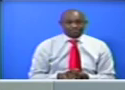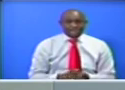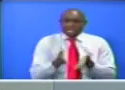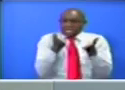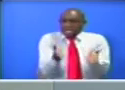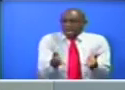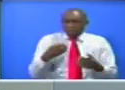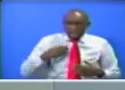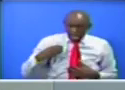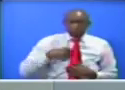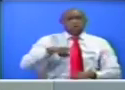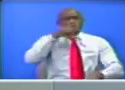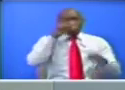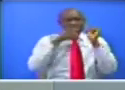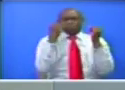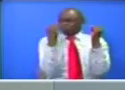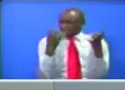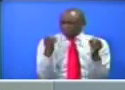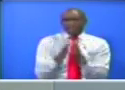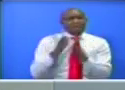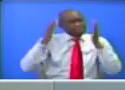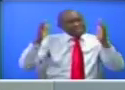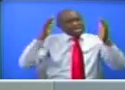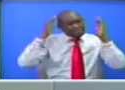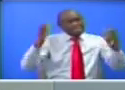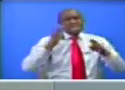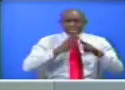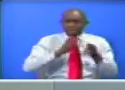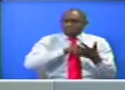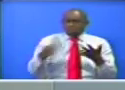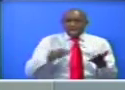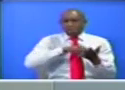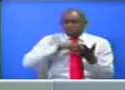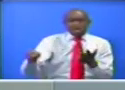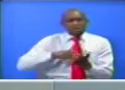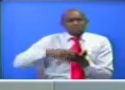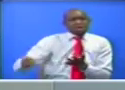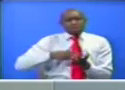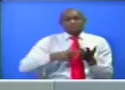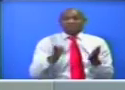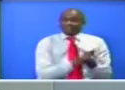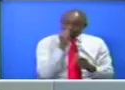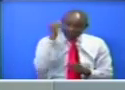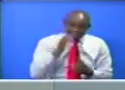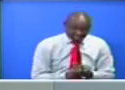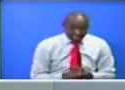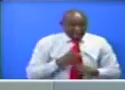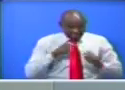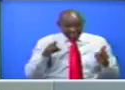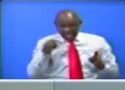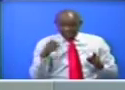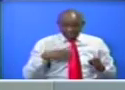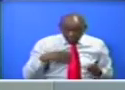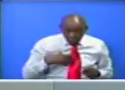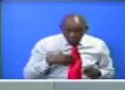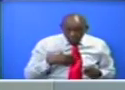concluded party nominations saw some big, unexpected names being thrown out of elective politics, but also some little-known